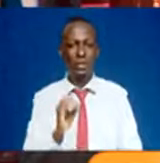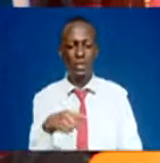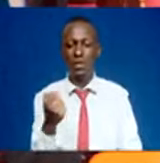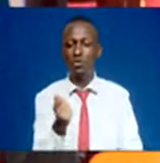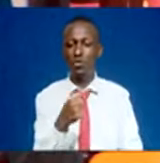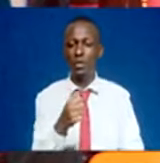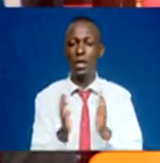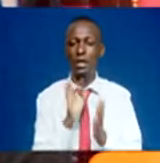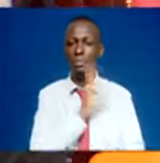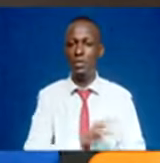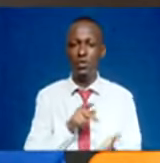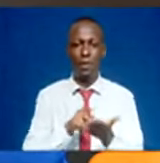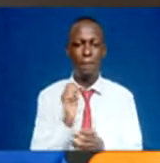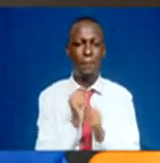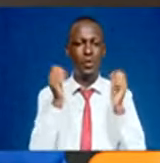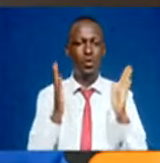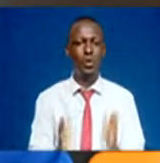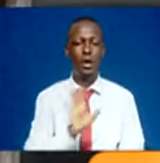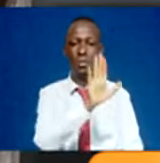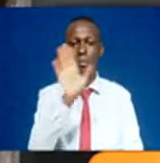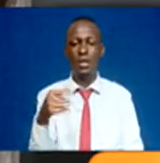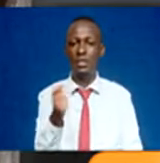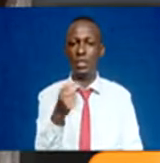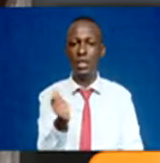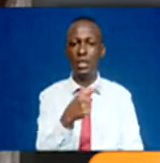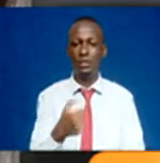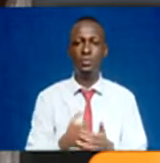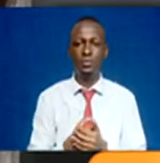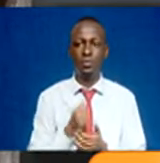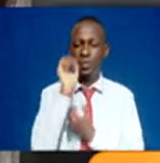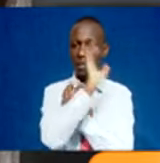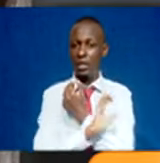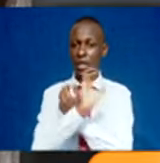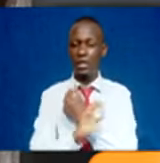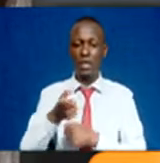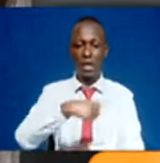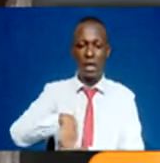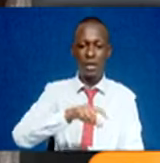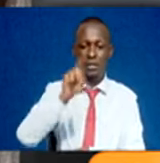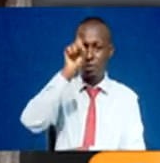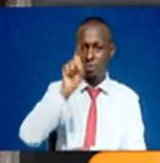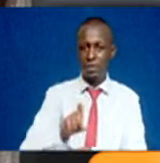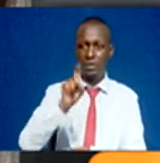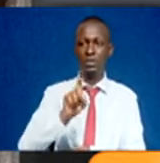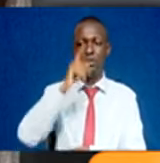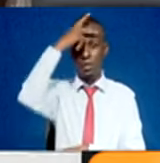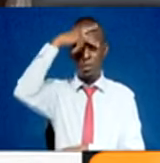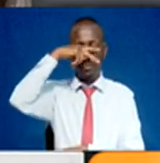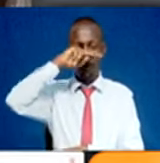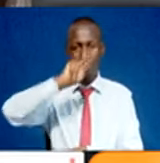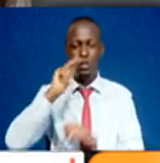mapato kuwalipa wafanyikazi mishahara. As a country we need to have a policy